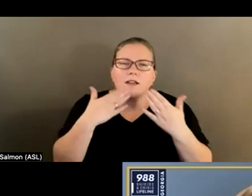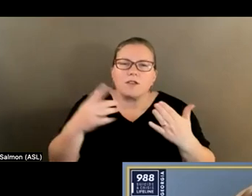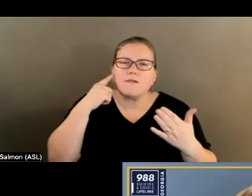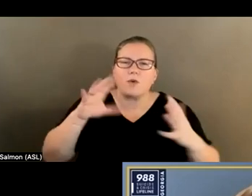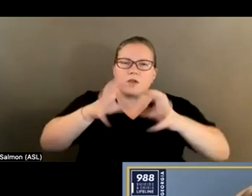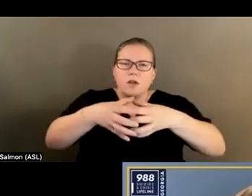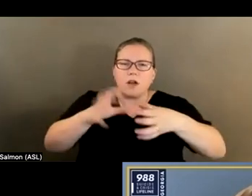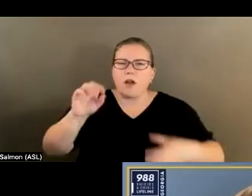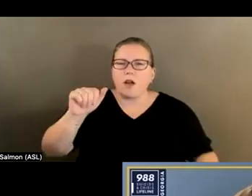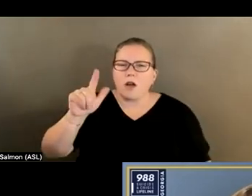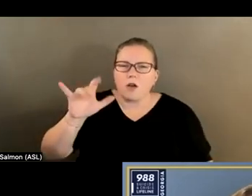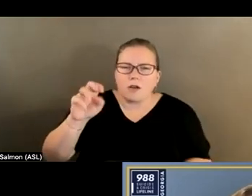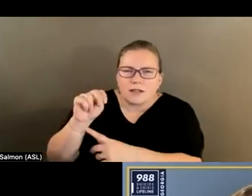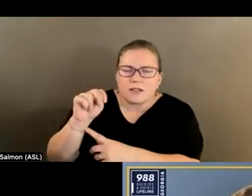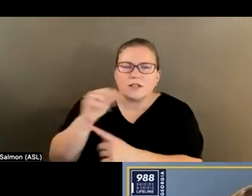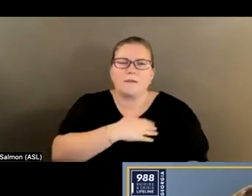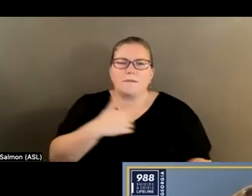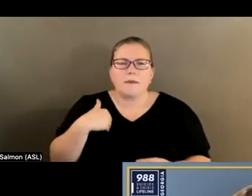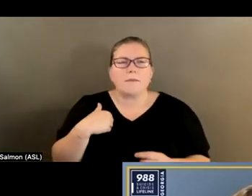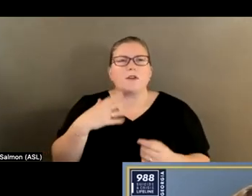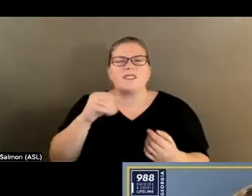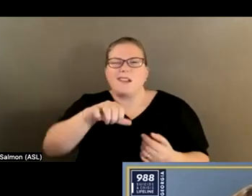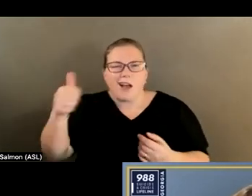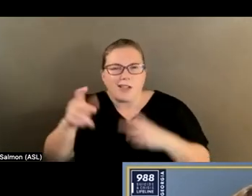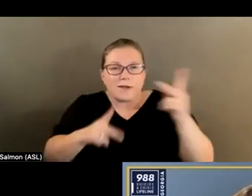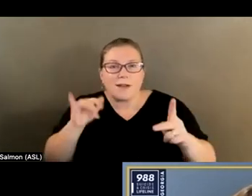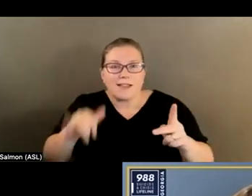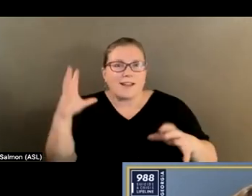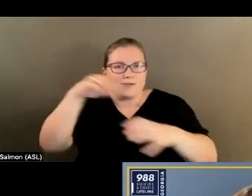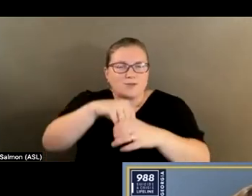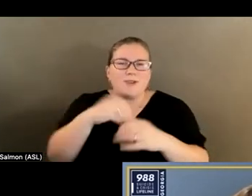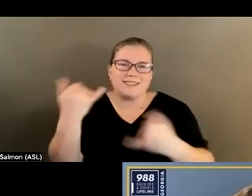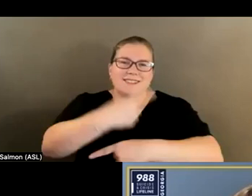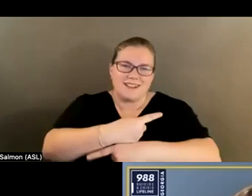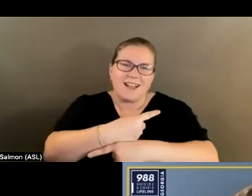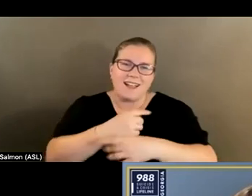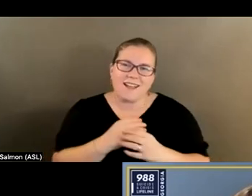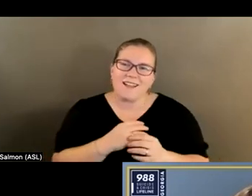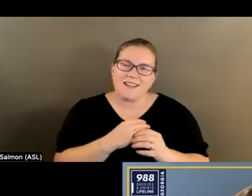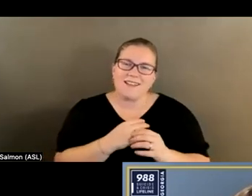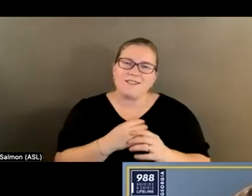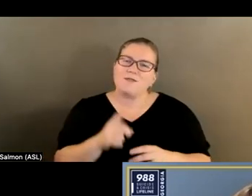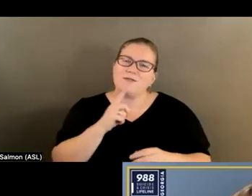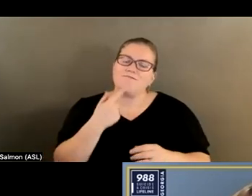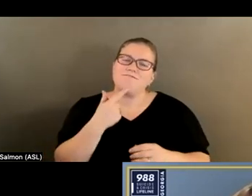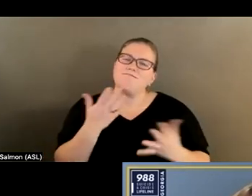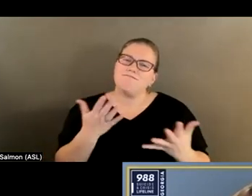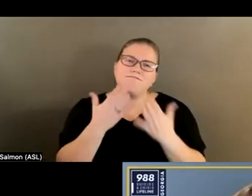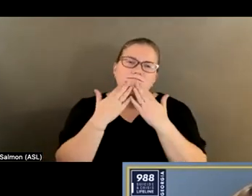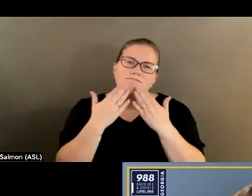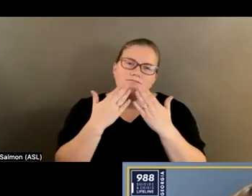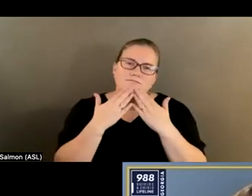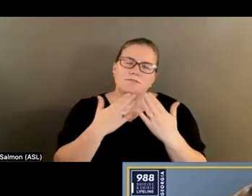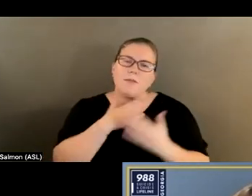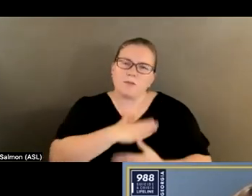other subcommittee members who are on the phone with us today, and to just say appreciation for not just being here,